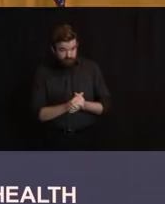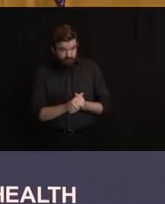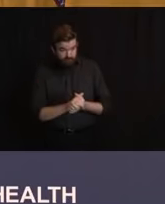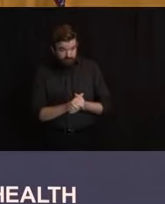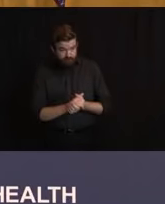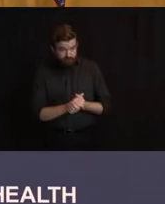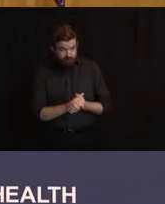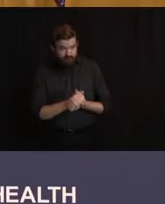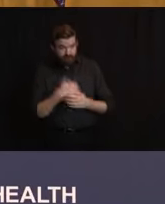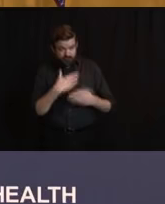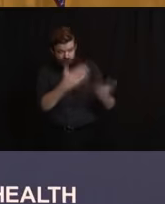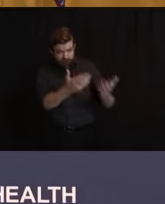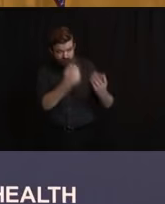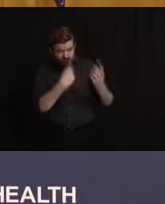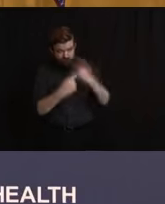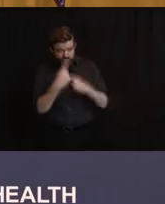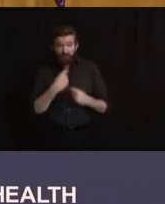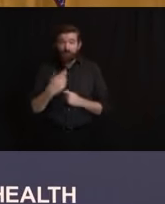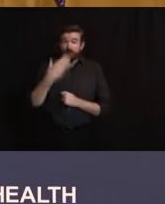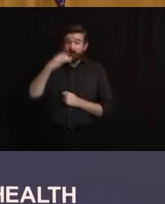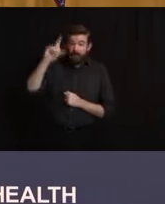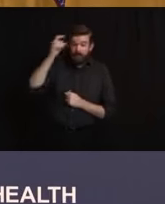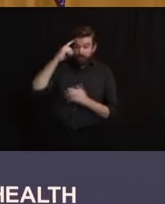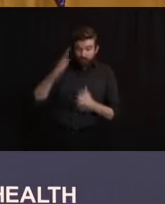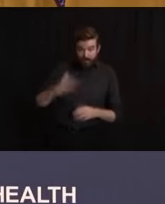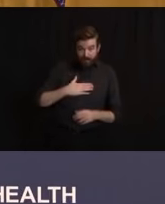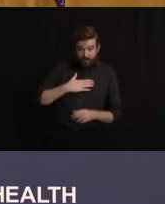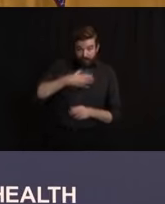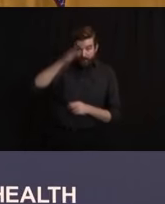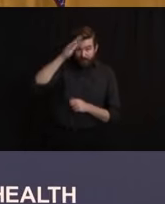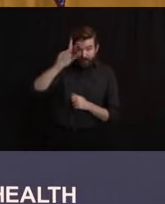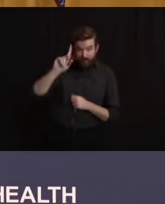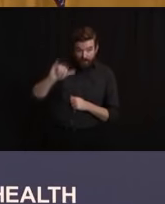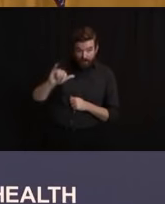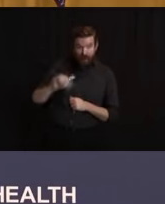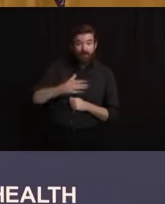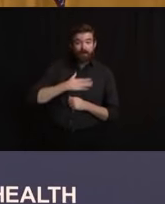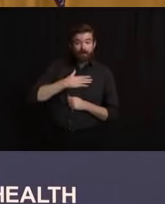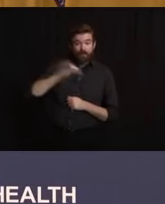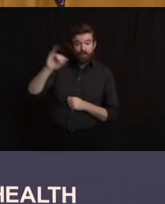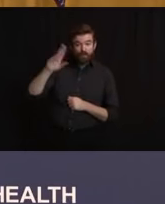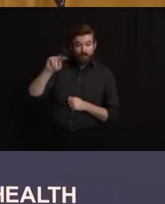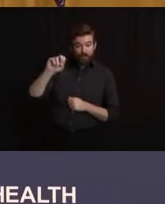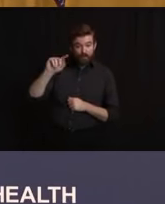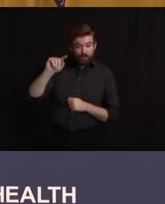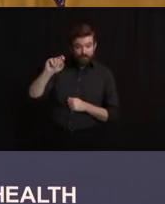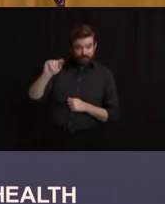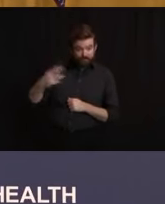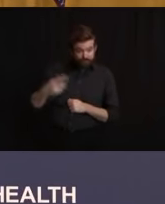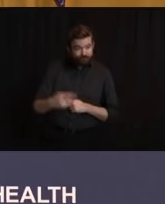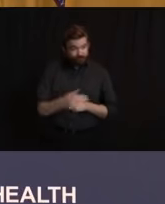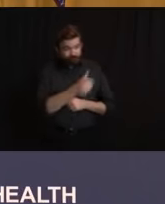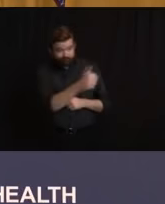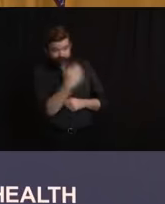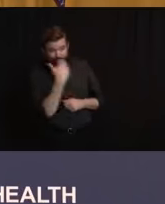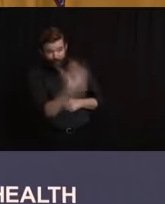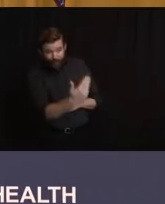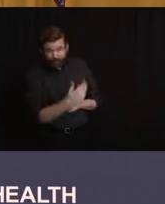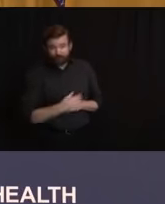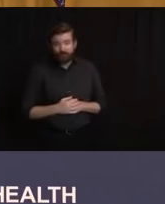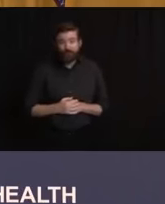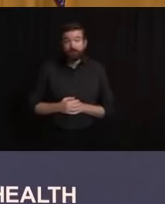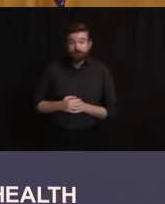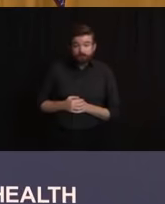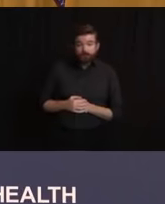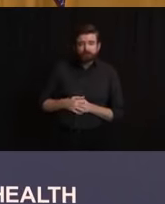you, Governor. Happy Father's Day. Happy Thank you, Juneteenth. man. Same to you. So what's your response to people who view